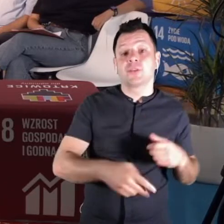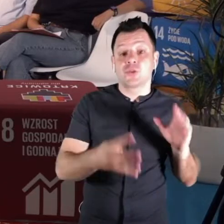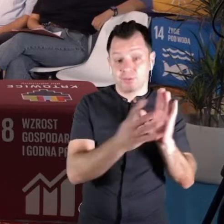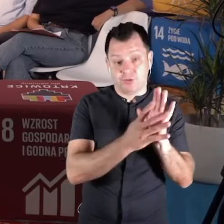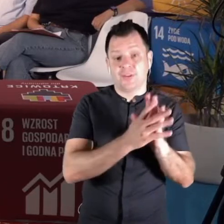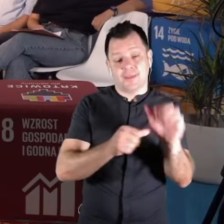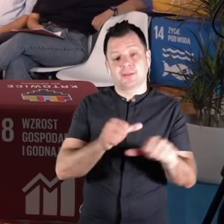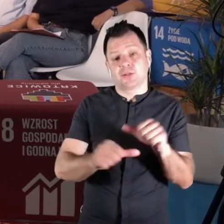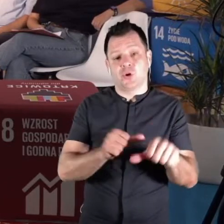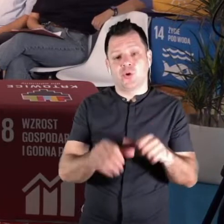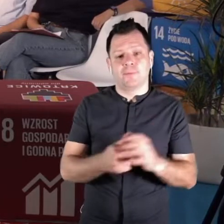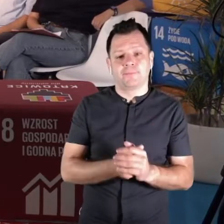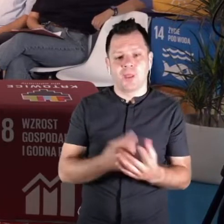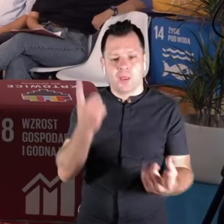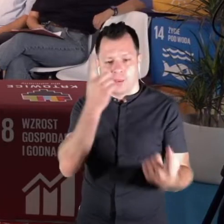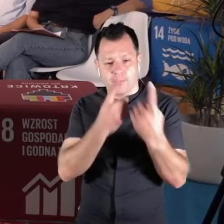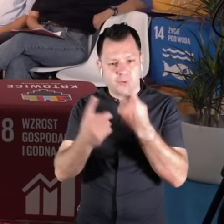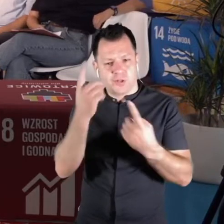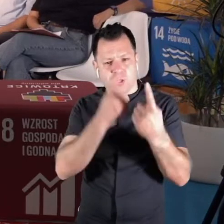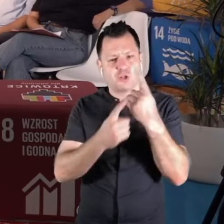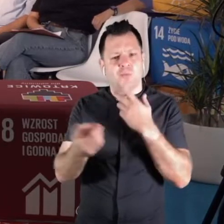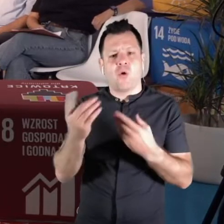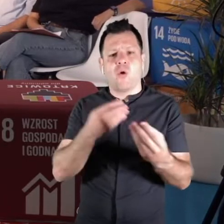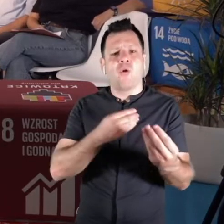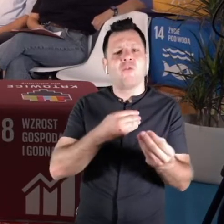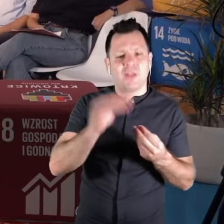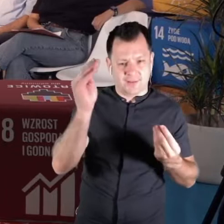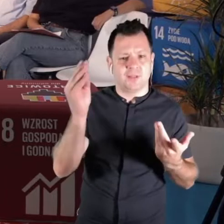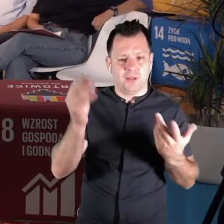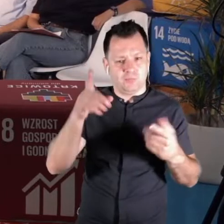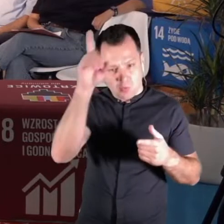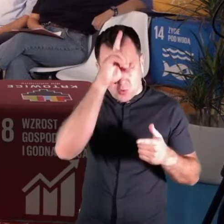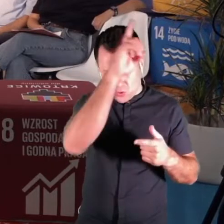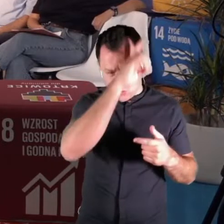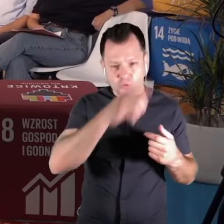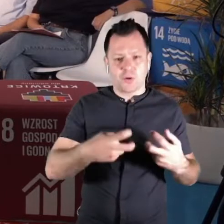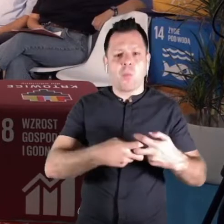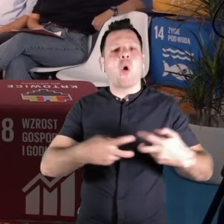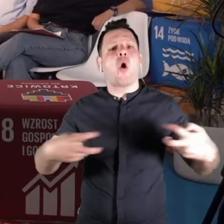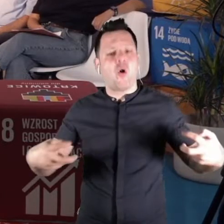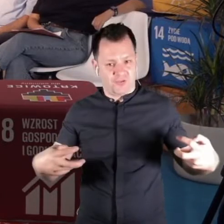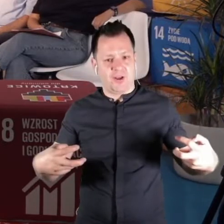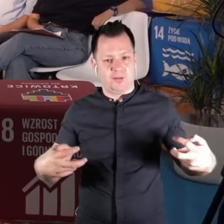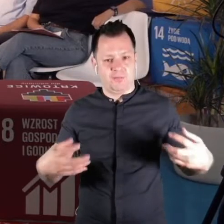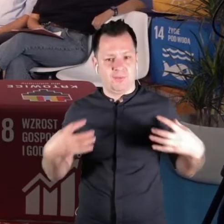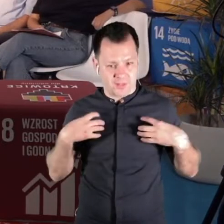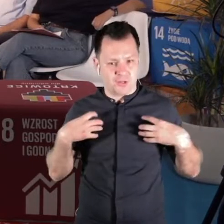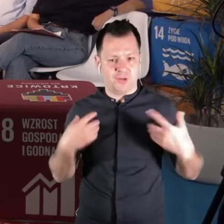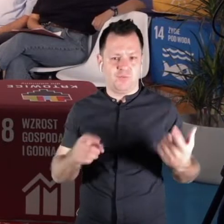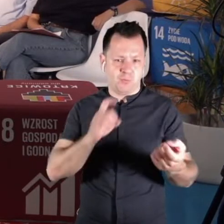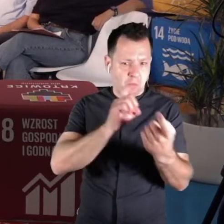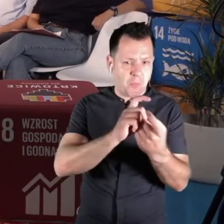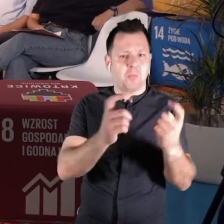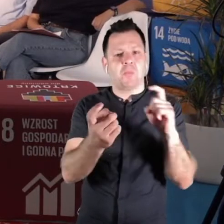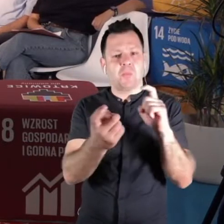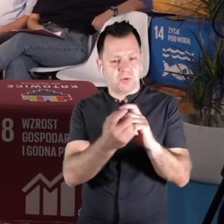were thinking about involving and engaging and welcome citizens in real life, let's say, to just like explain